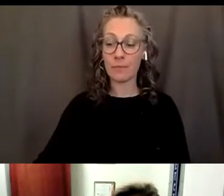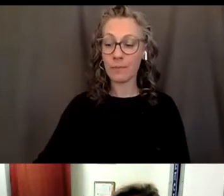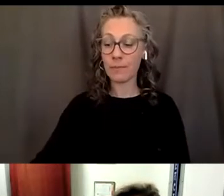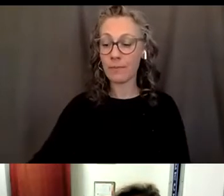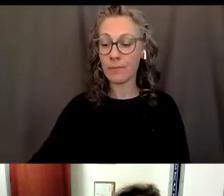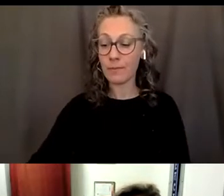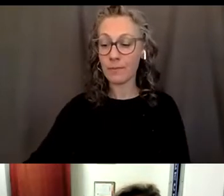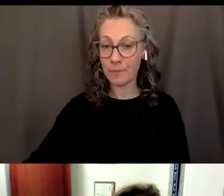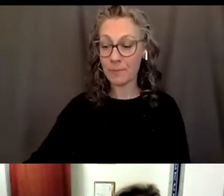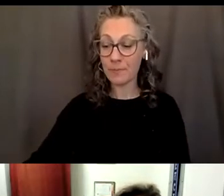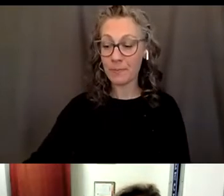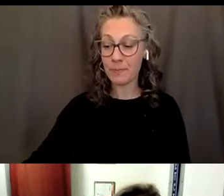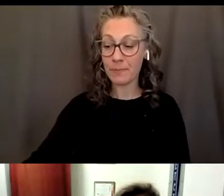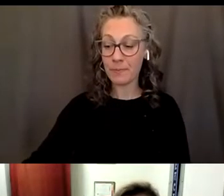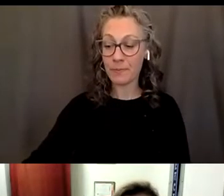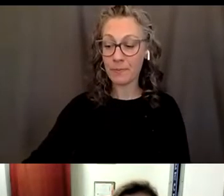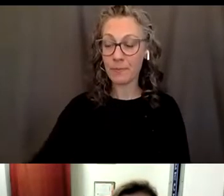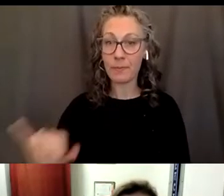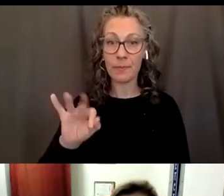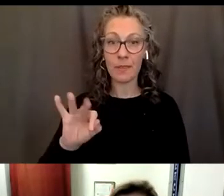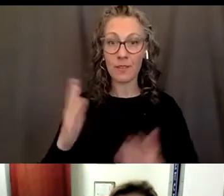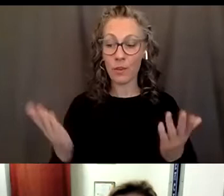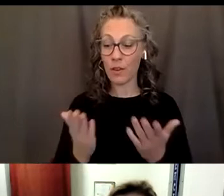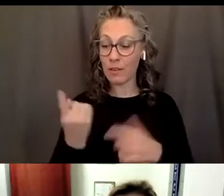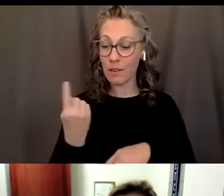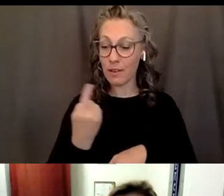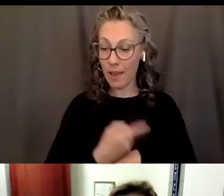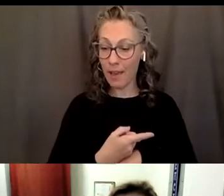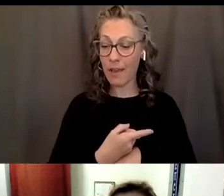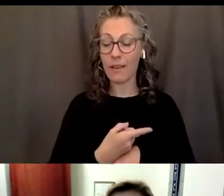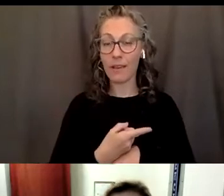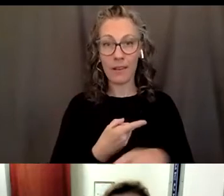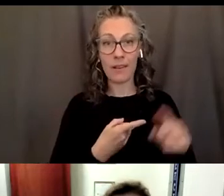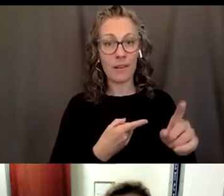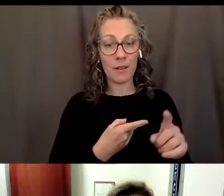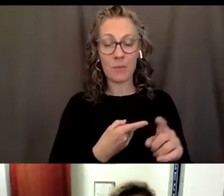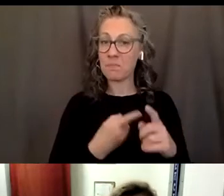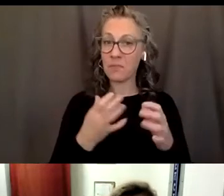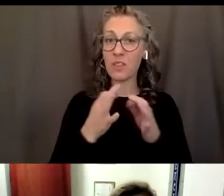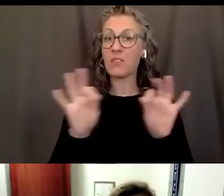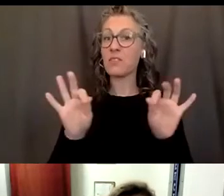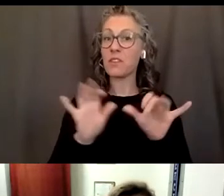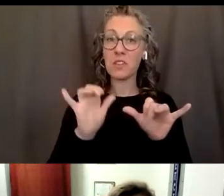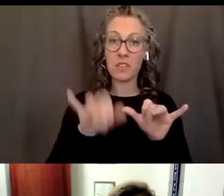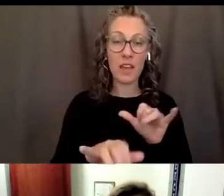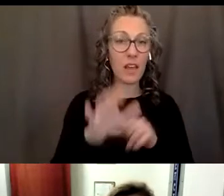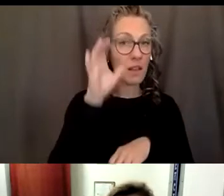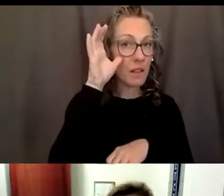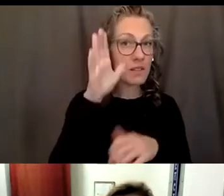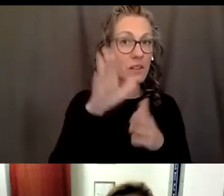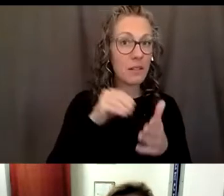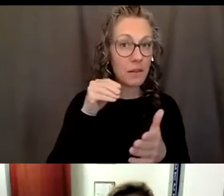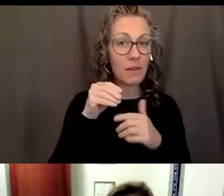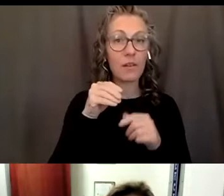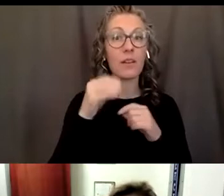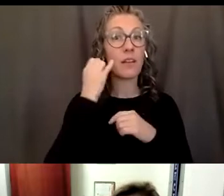today listening to the panel, you're welcome to stay here for free and listen and learn. And if you'd like to ask a question of the panel, you can ask a question